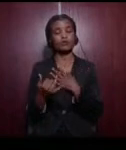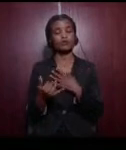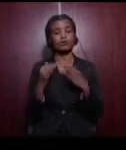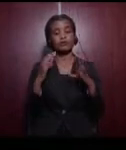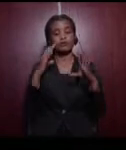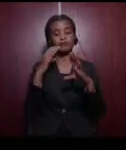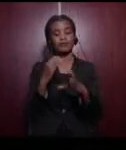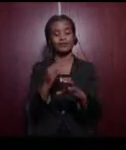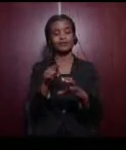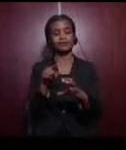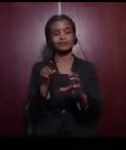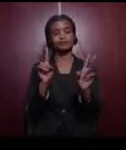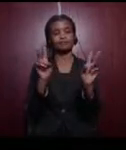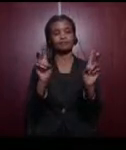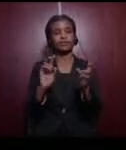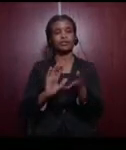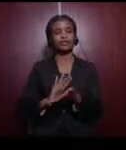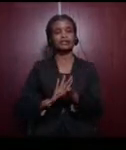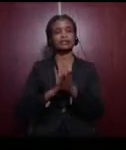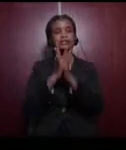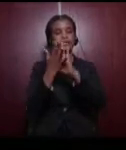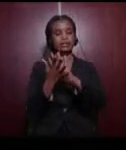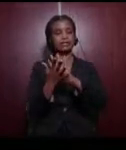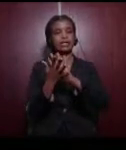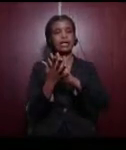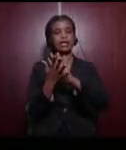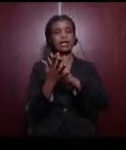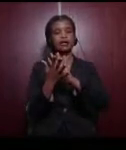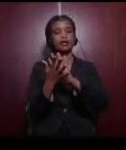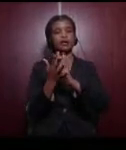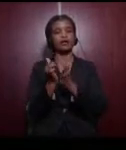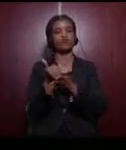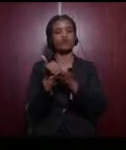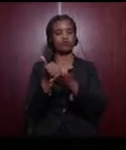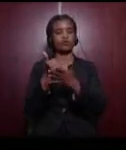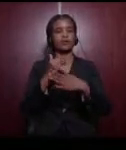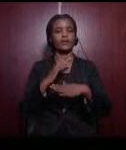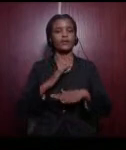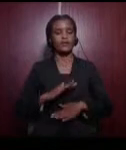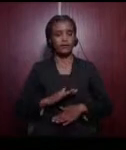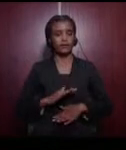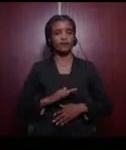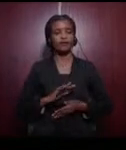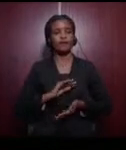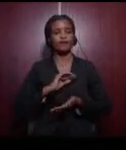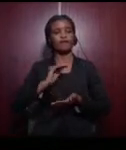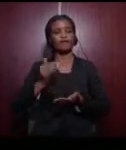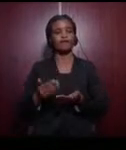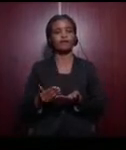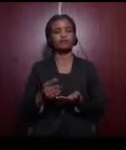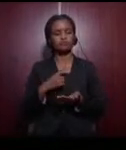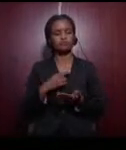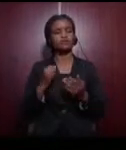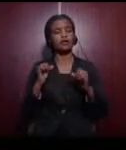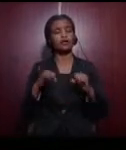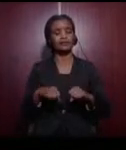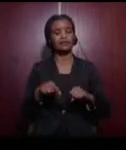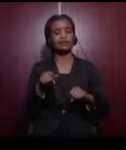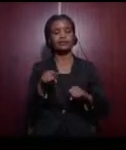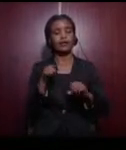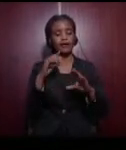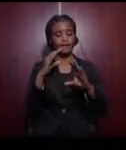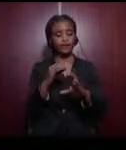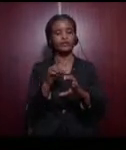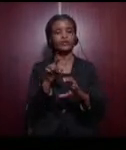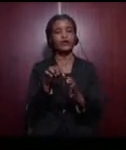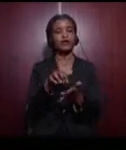fund. Therefore, I agree with the bill, which will be focusing on helping out vulnerable people and affected people,